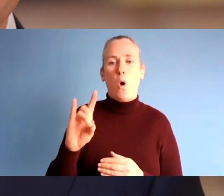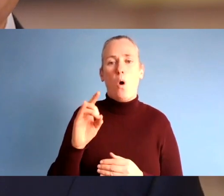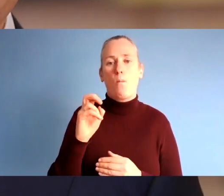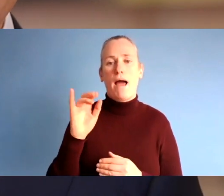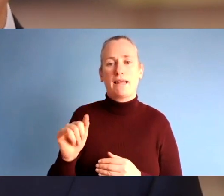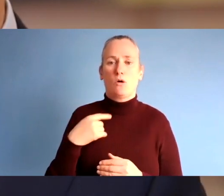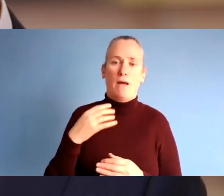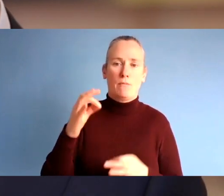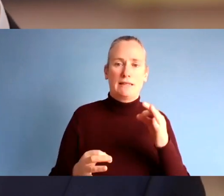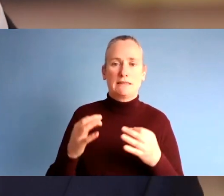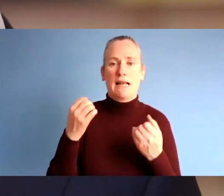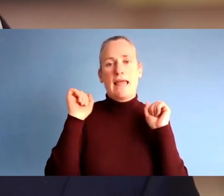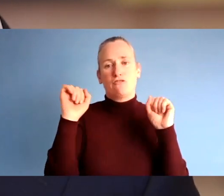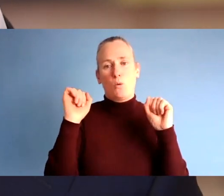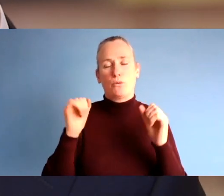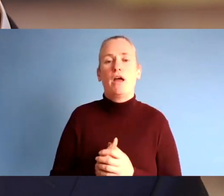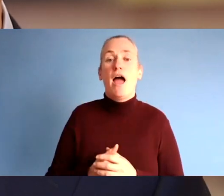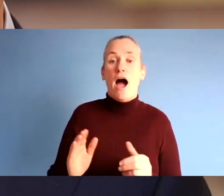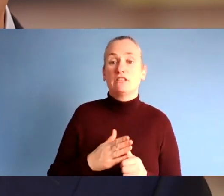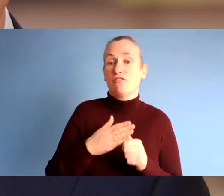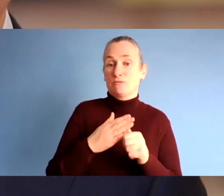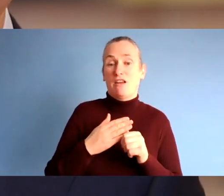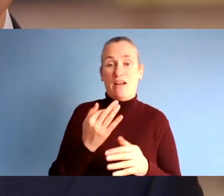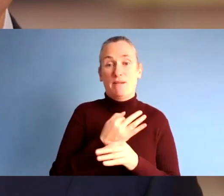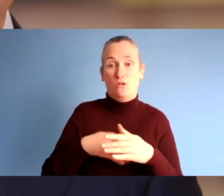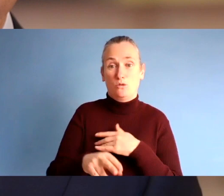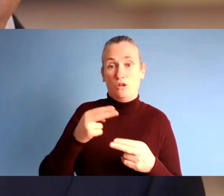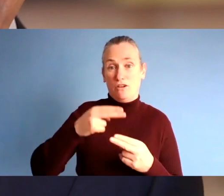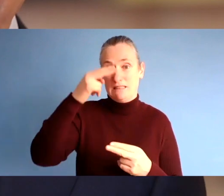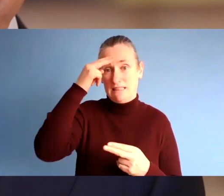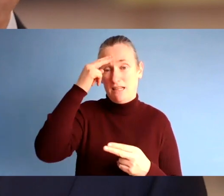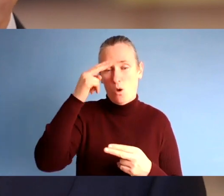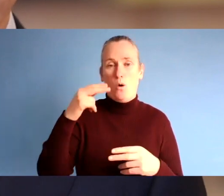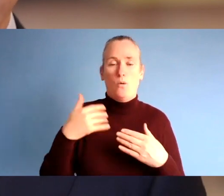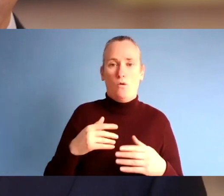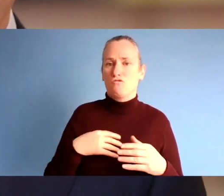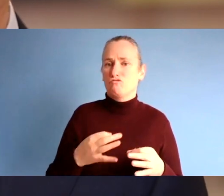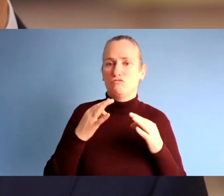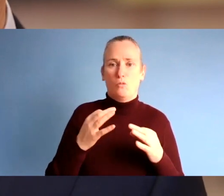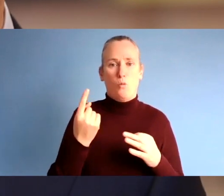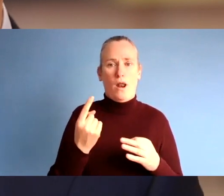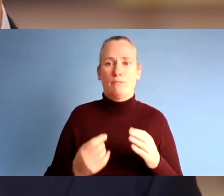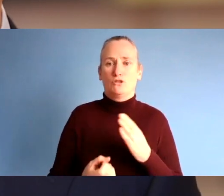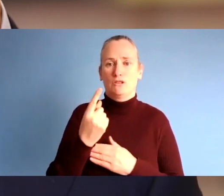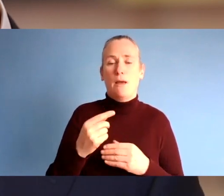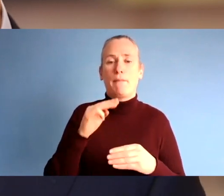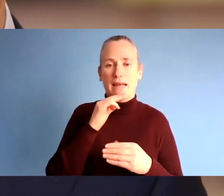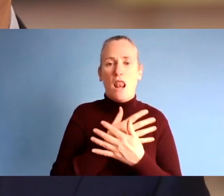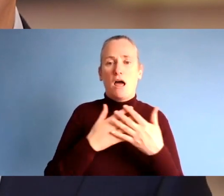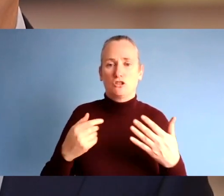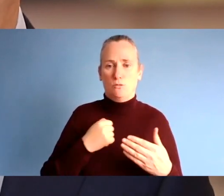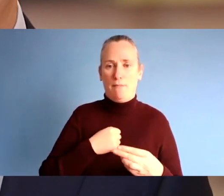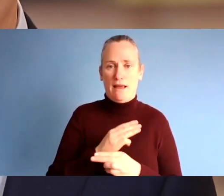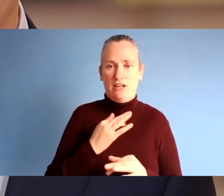heroes. Indeed, I was the first in my family to go to university. It was a unique opportunity that meant a lot to my